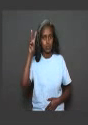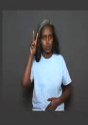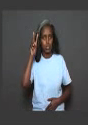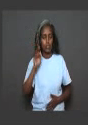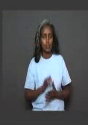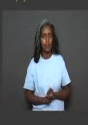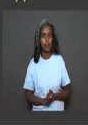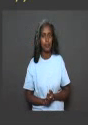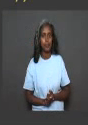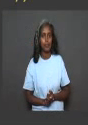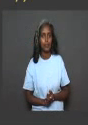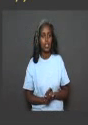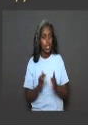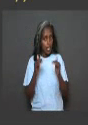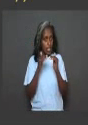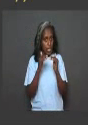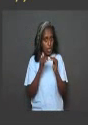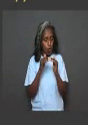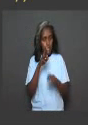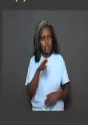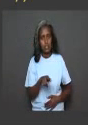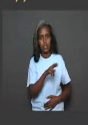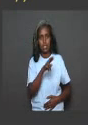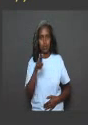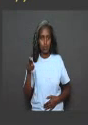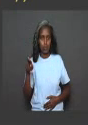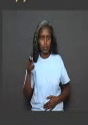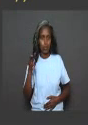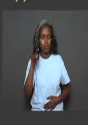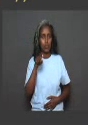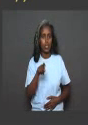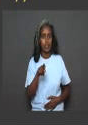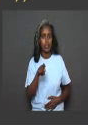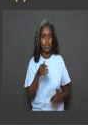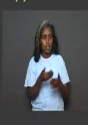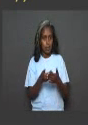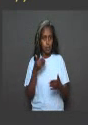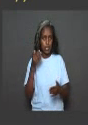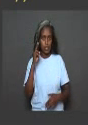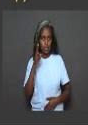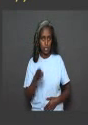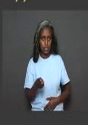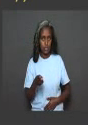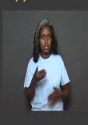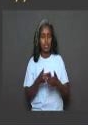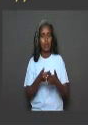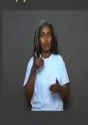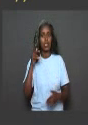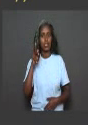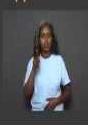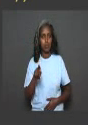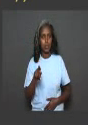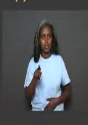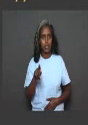squared equals the square root of x minus h minus